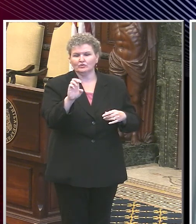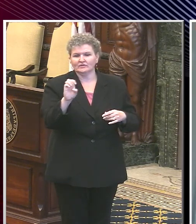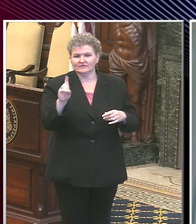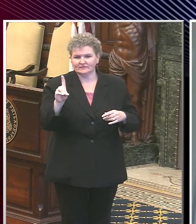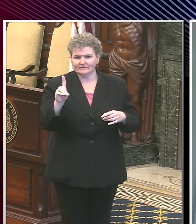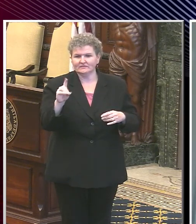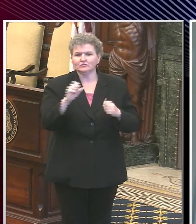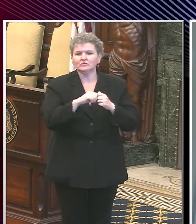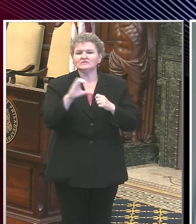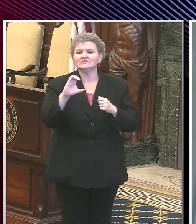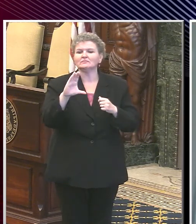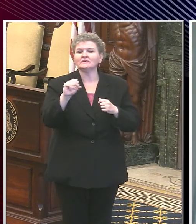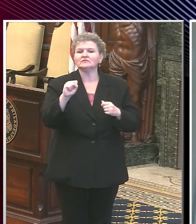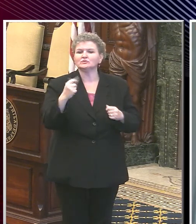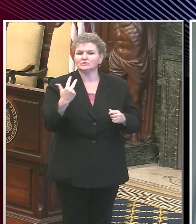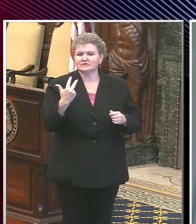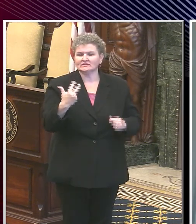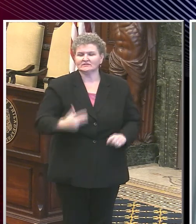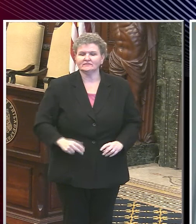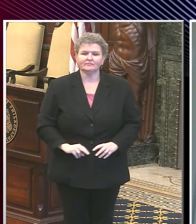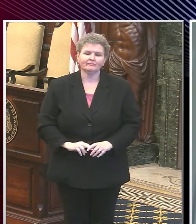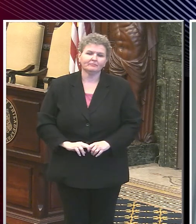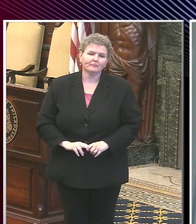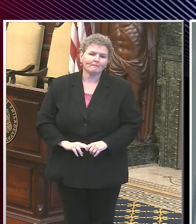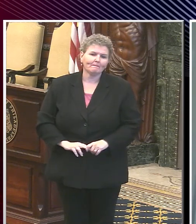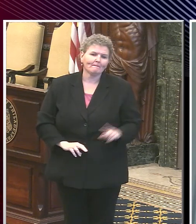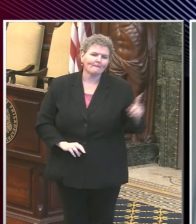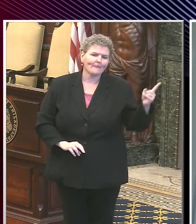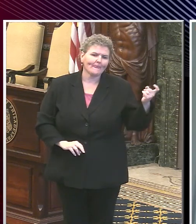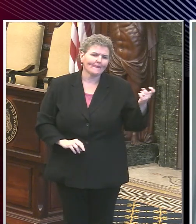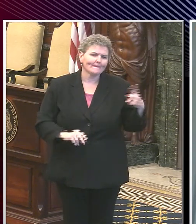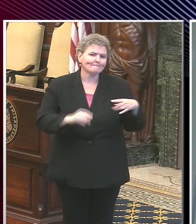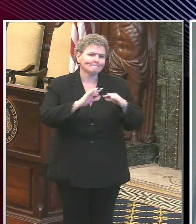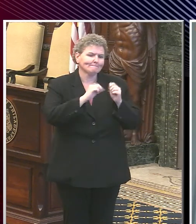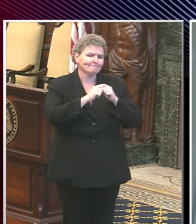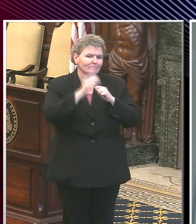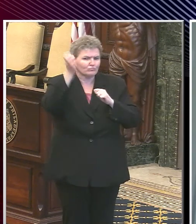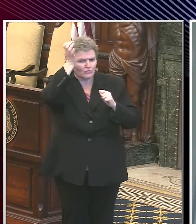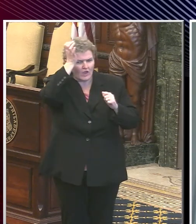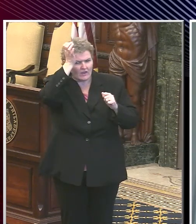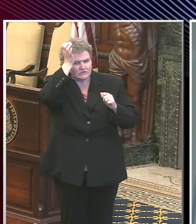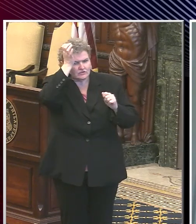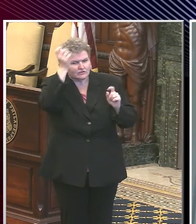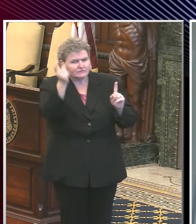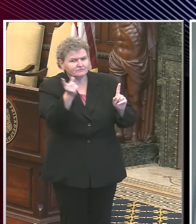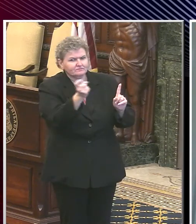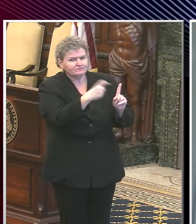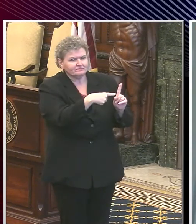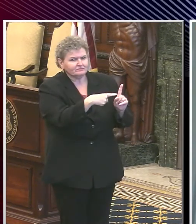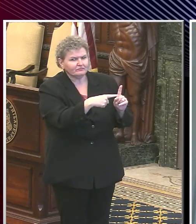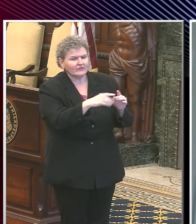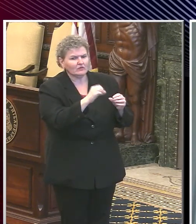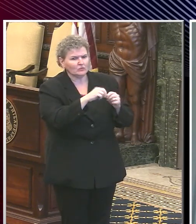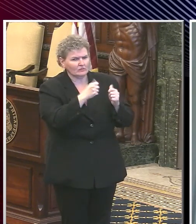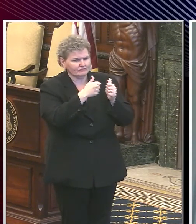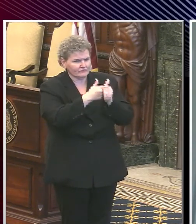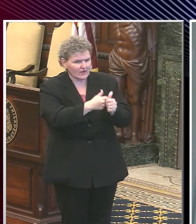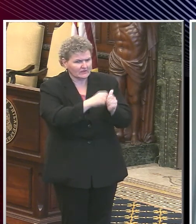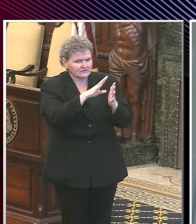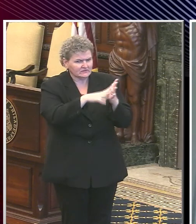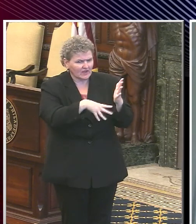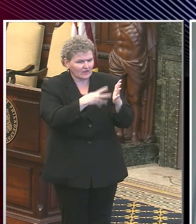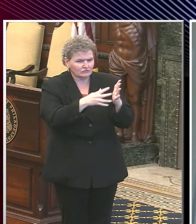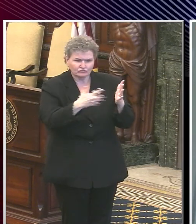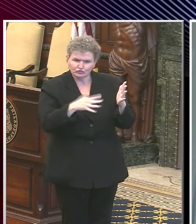Hi, thank you so much. My question is about garbage pickup and it being back on schedule. Seeing that